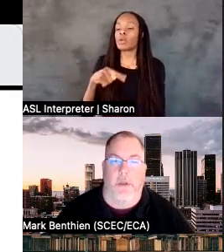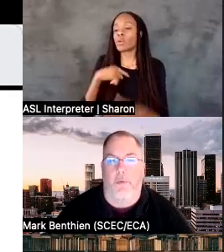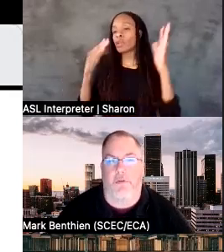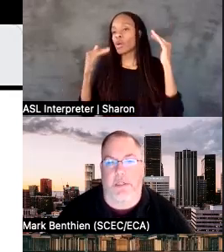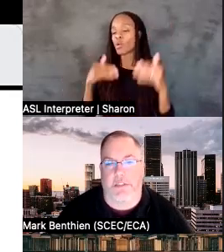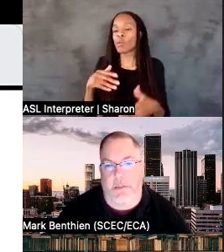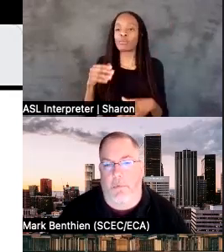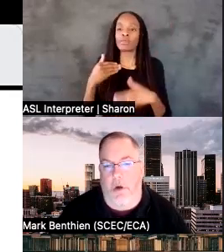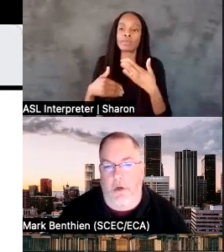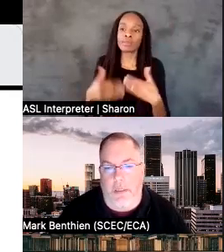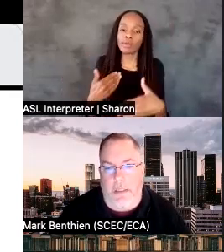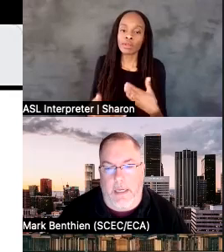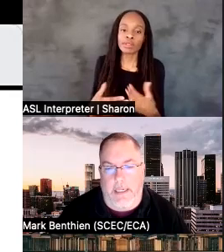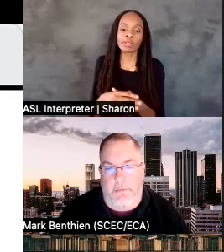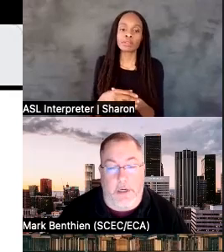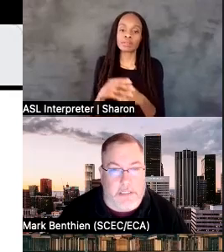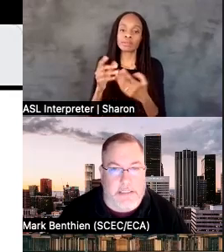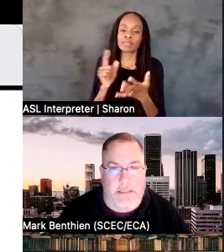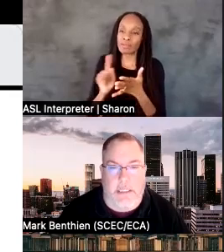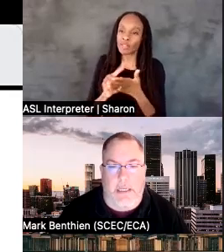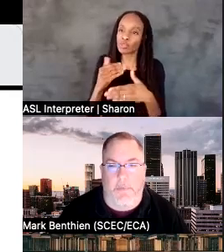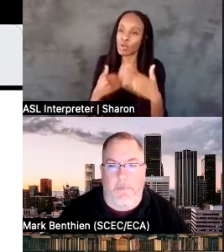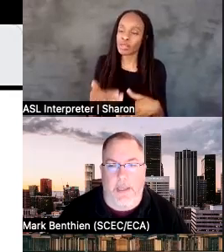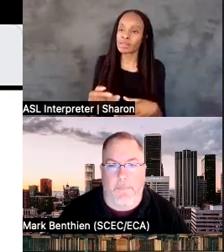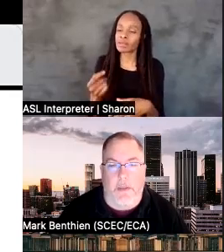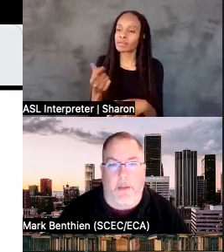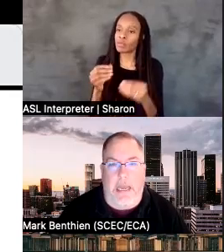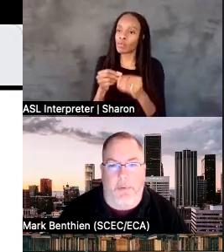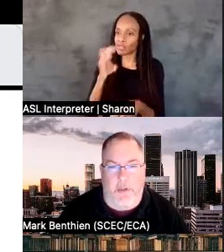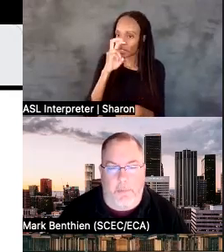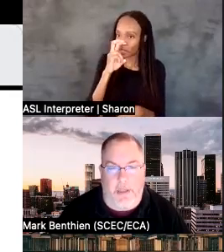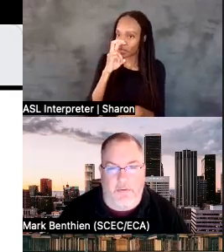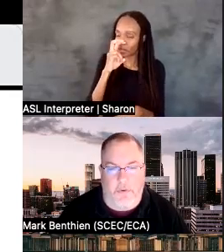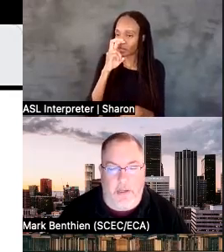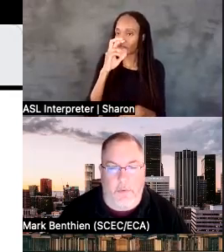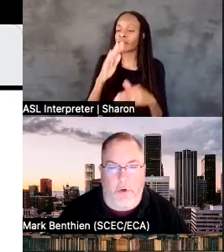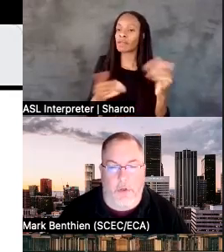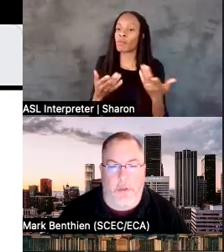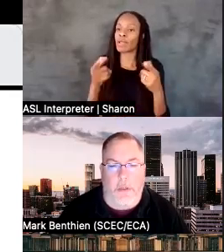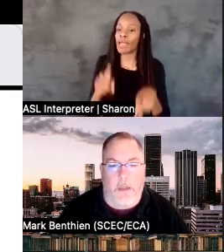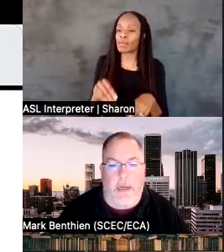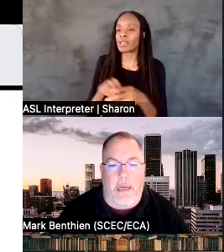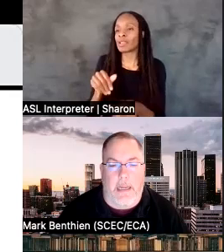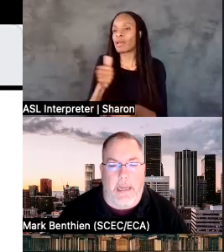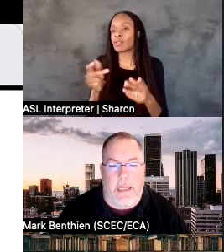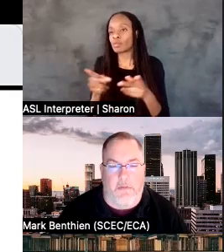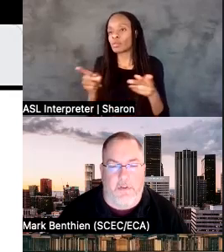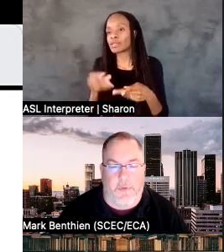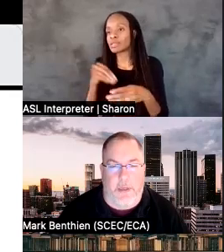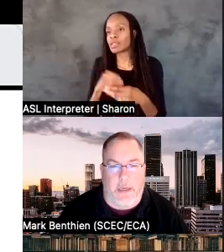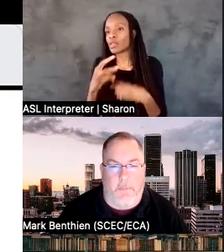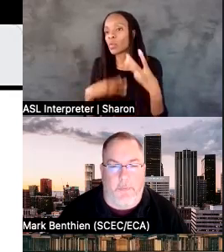was much more rigorous than happens in other places around the world. But